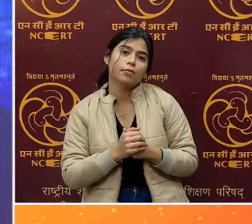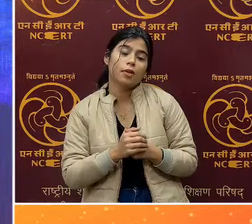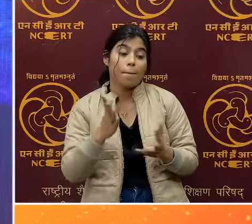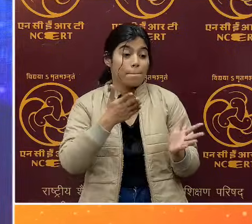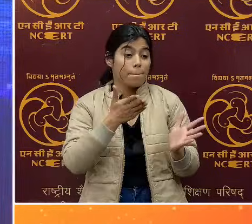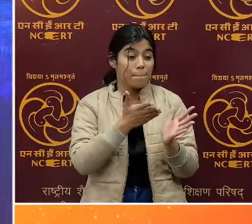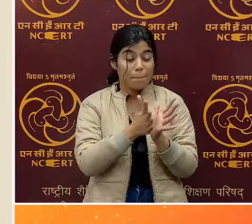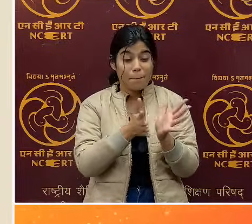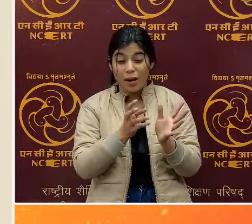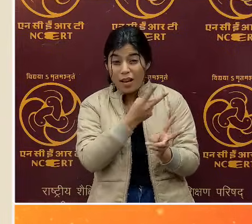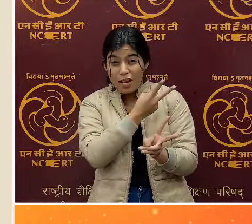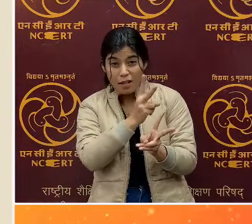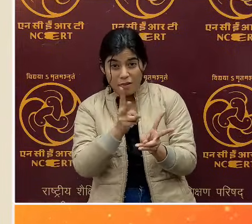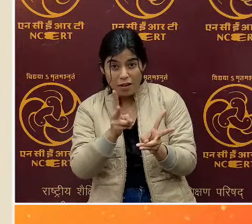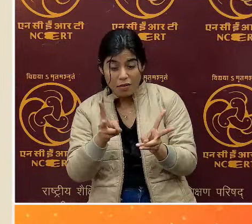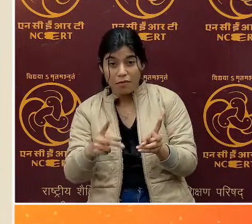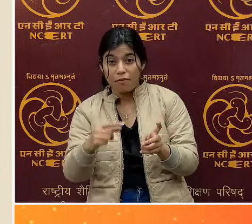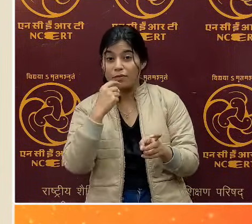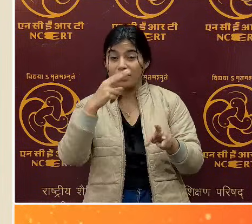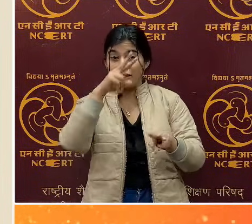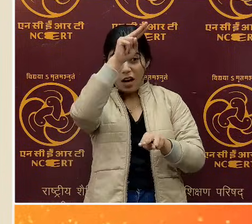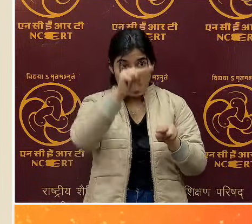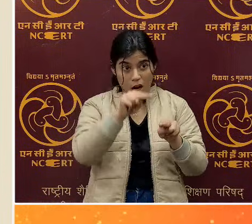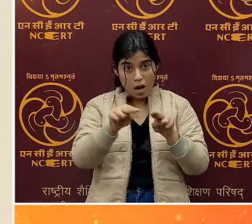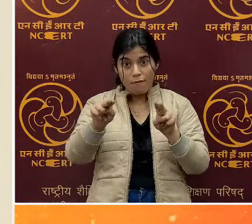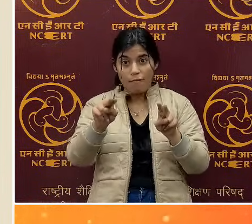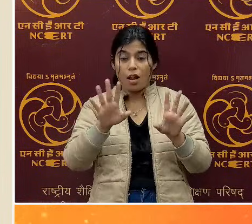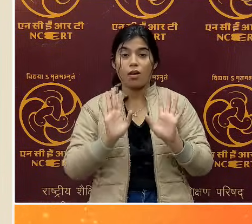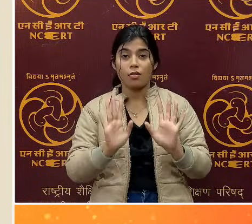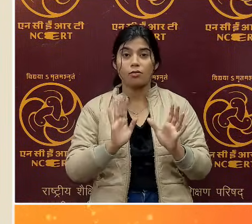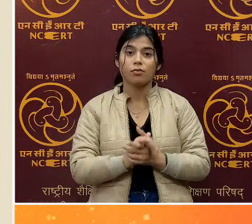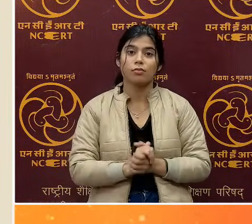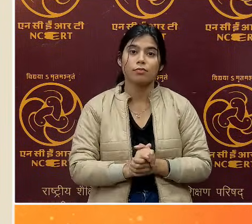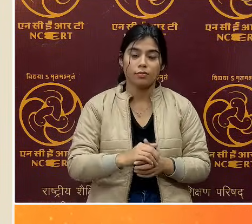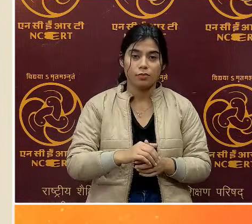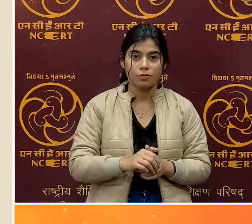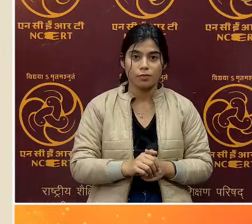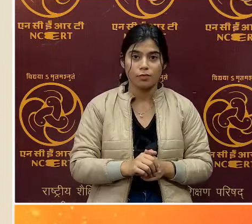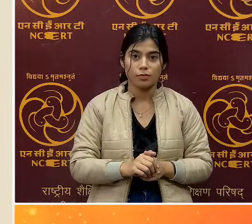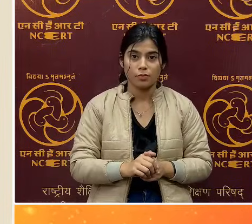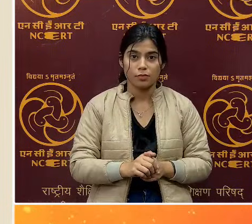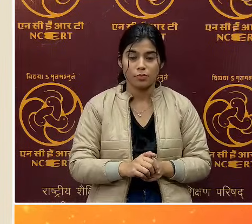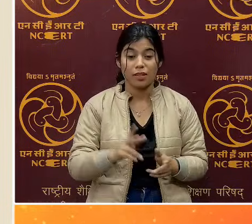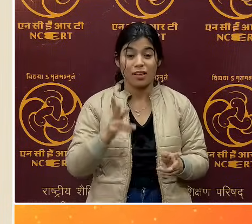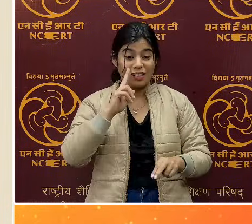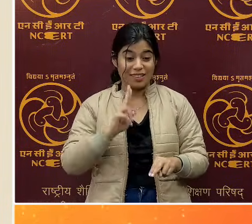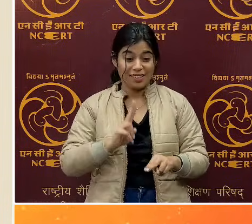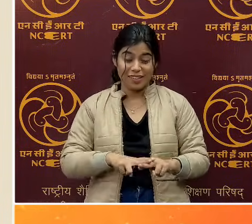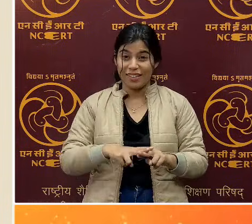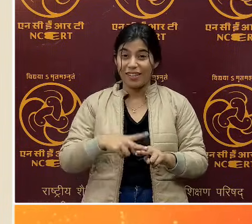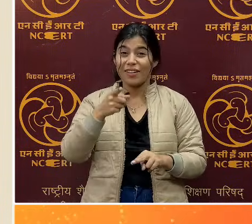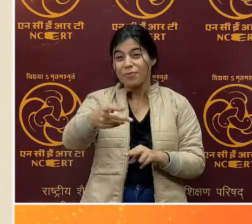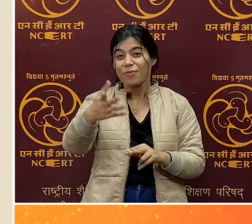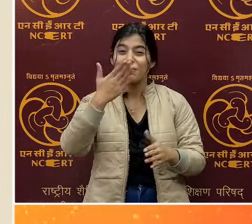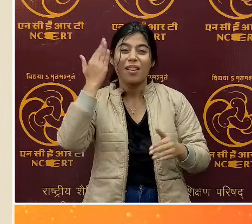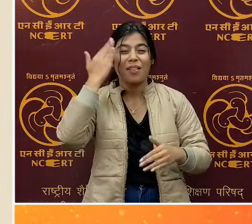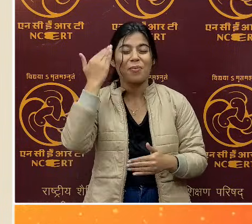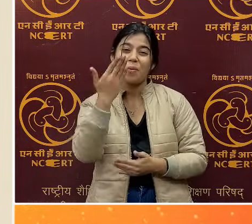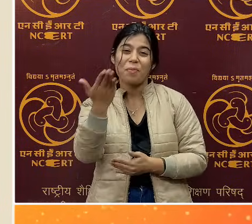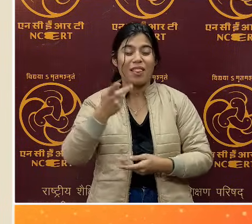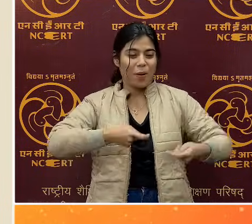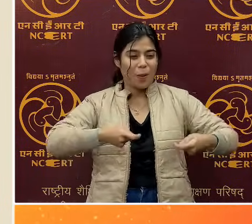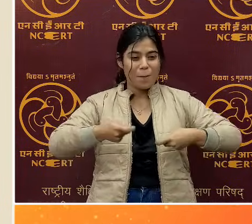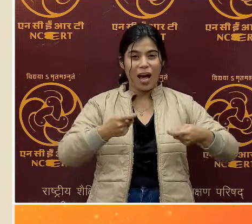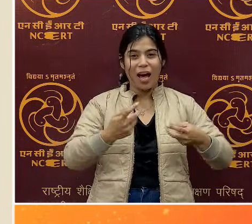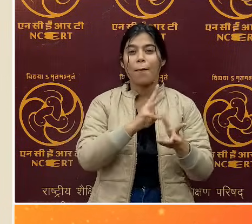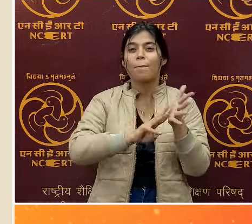multiple reflection? Okay. Okay, so you must have seen this also very frequently when we go in the changing rooms in malls. Yes. So what